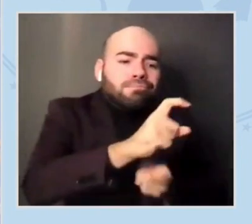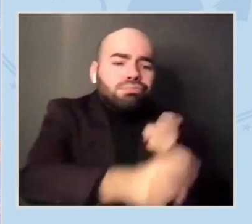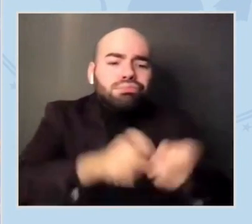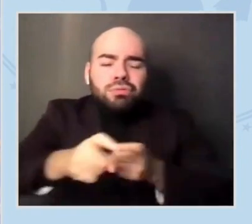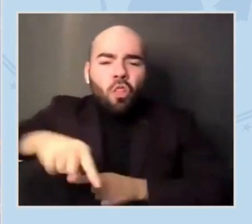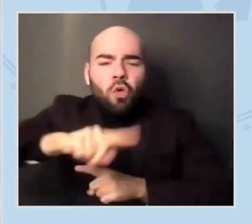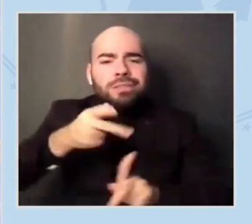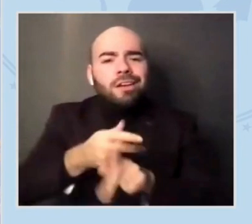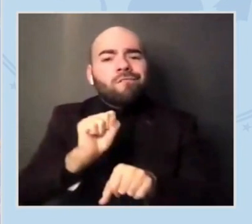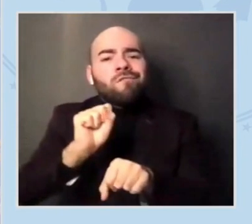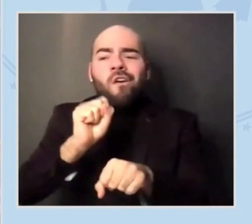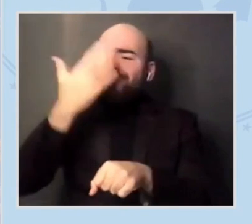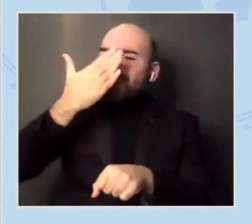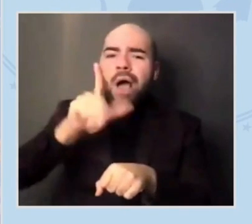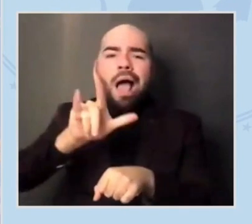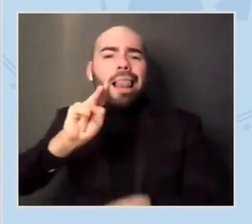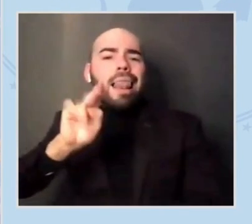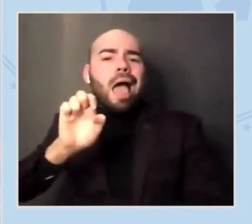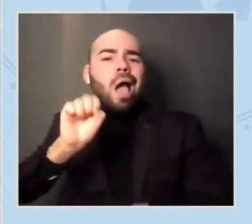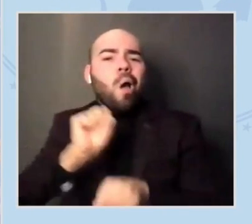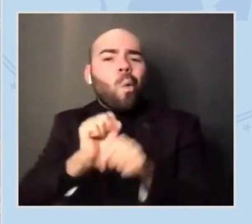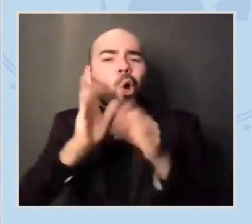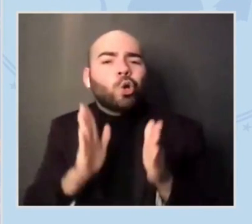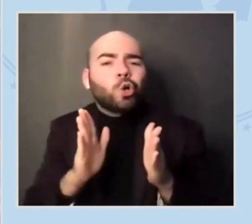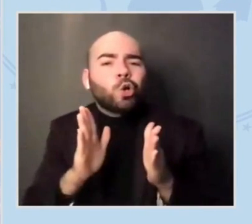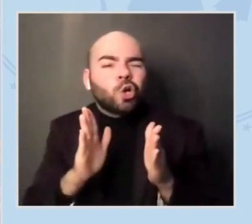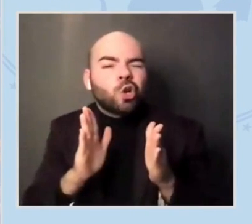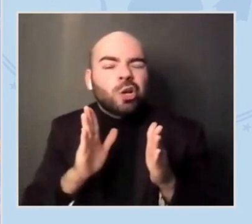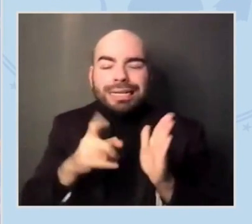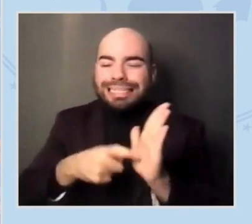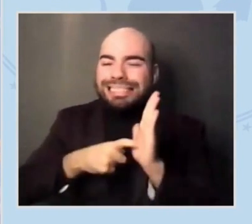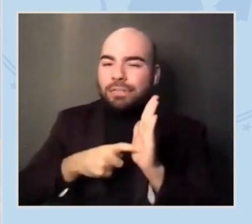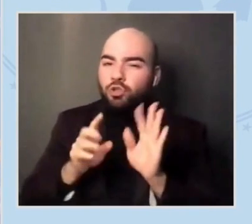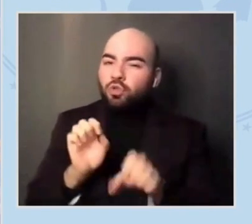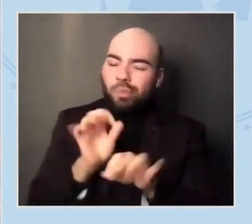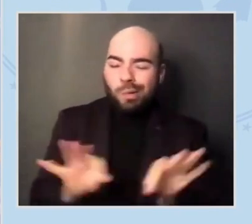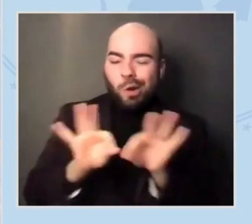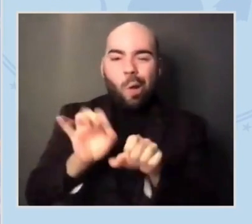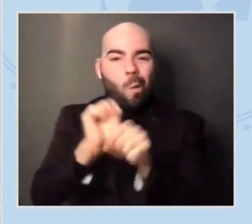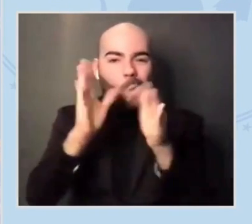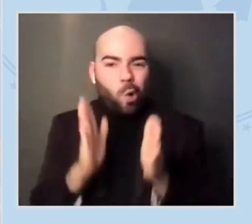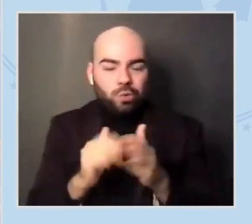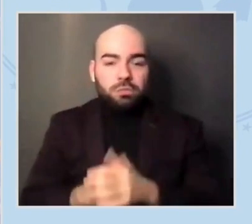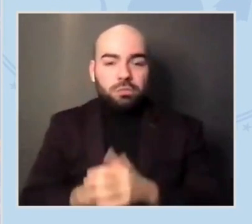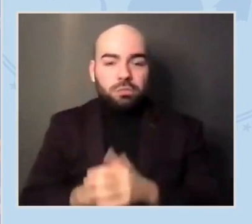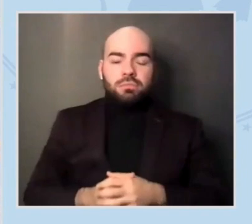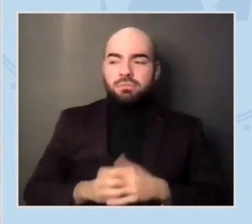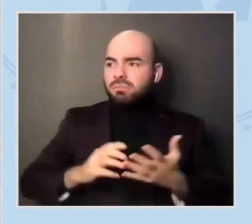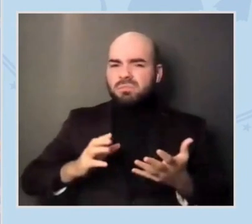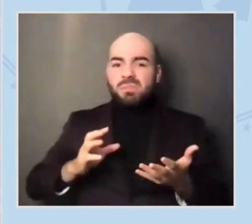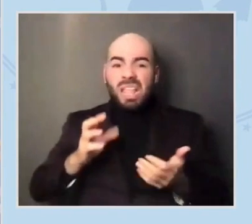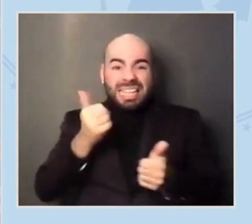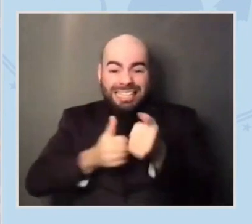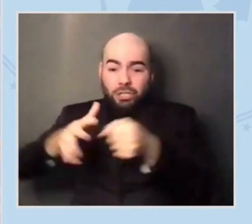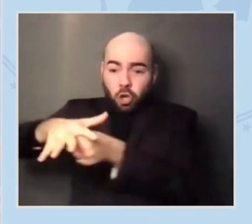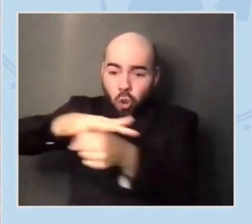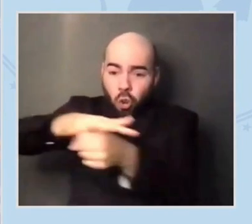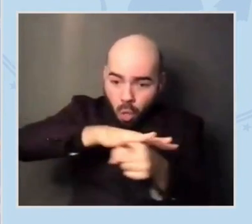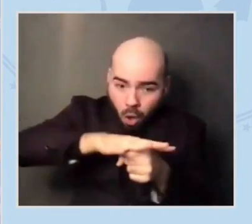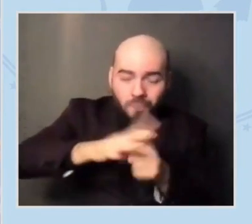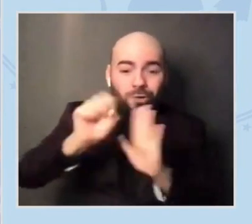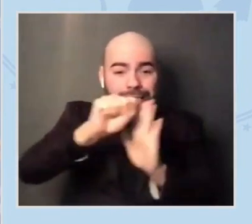the future Secretary of the Treasury. You know, there's a reason why all the states and localities have to have a balanced budget. We're allowed federally